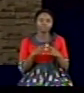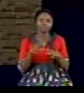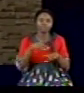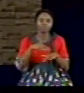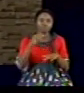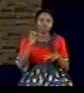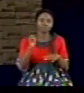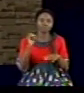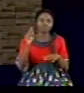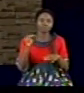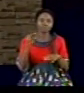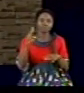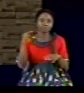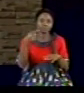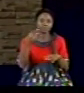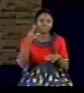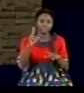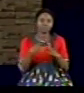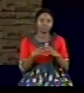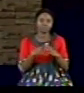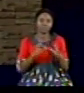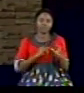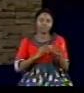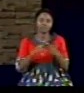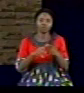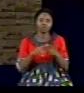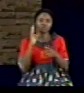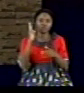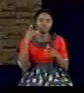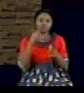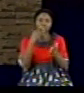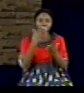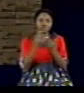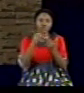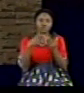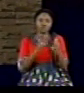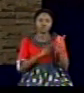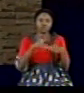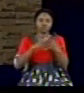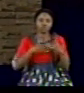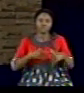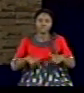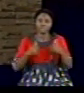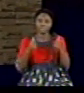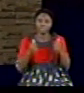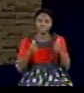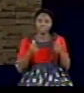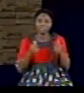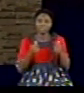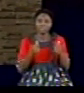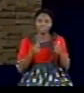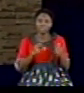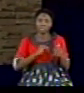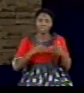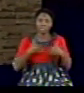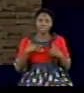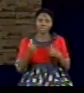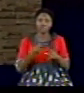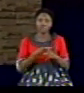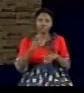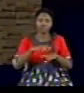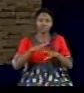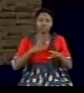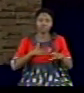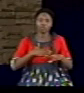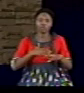the goodness of the Lord in my life during the last concluded crusade. Before then, I had a sore in my leg that has lasted for more than